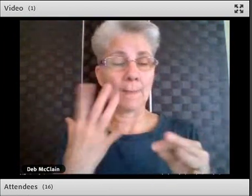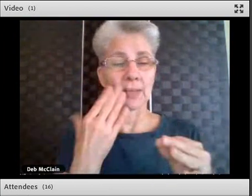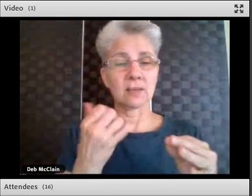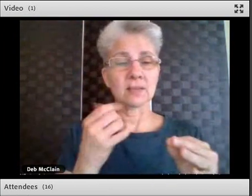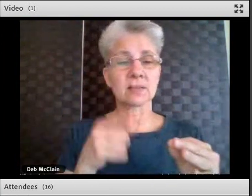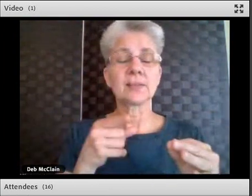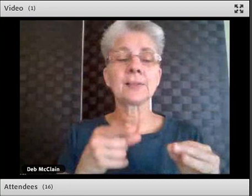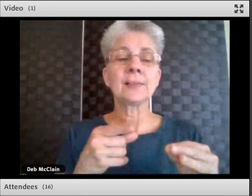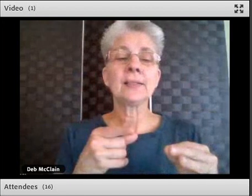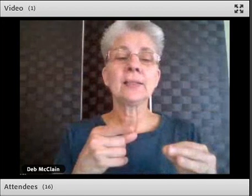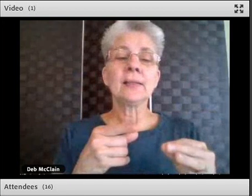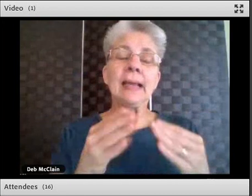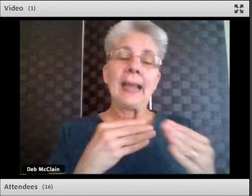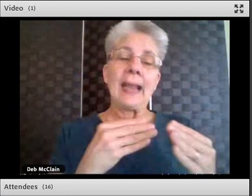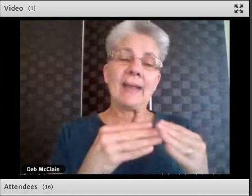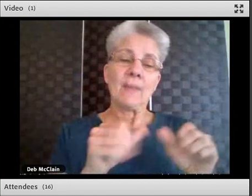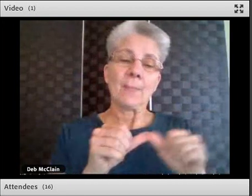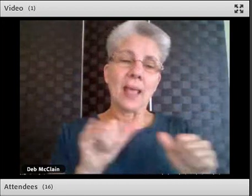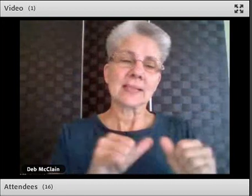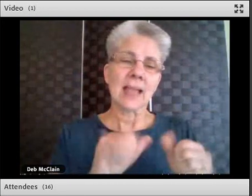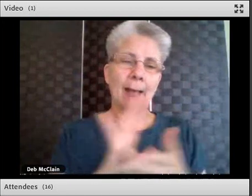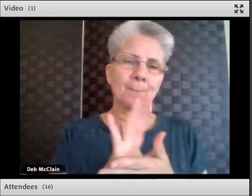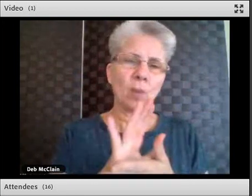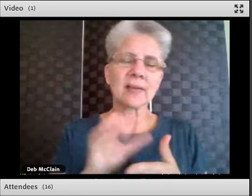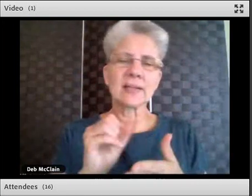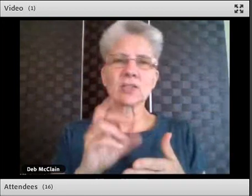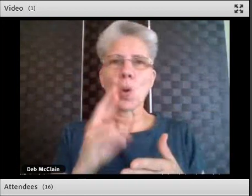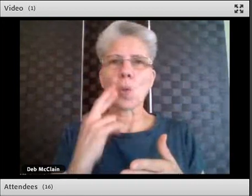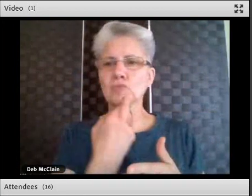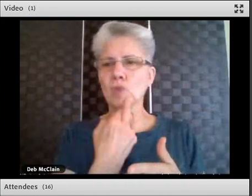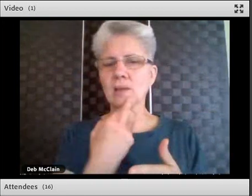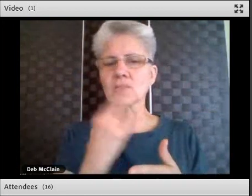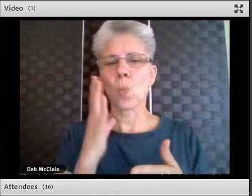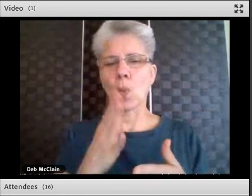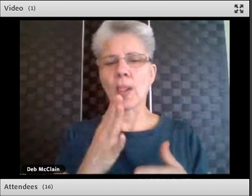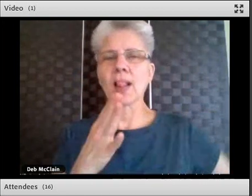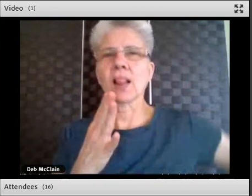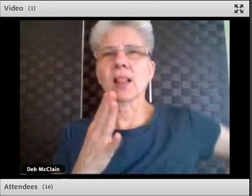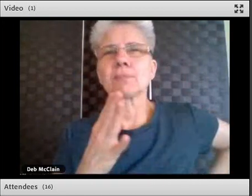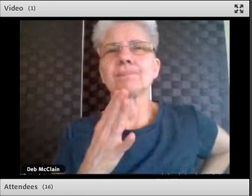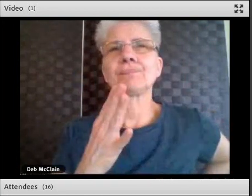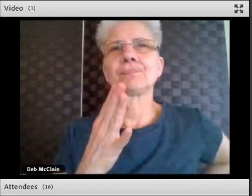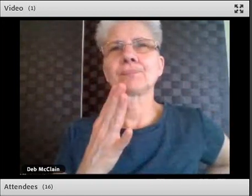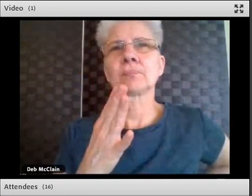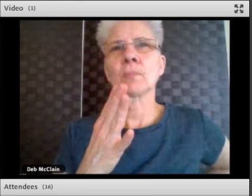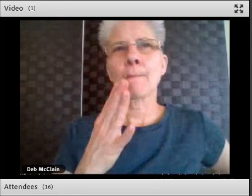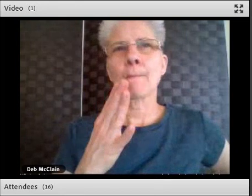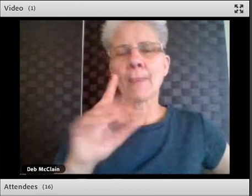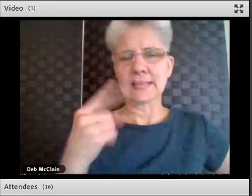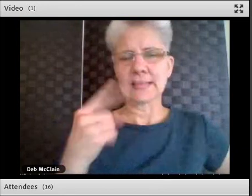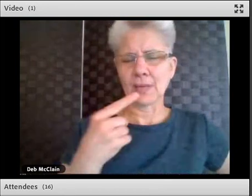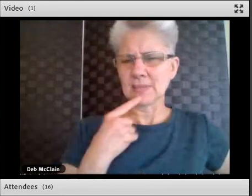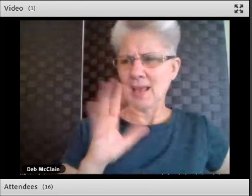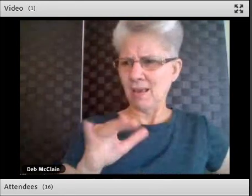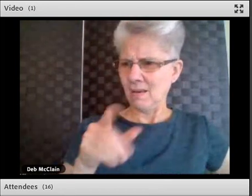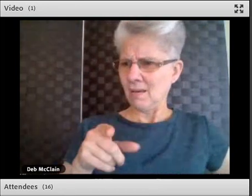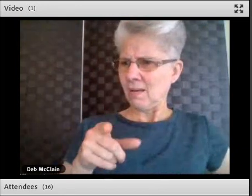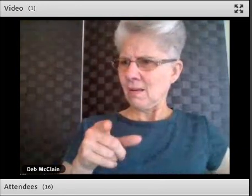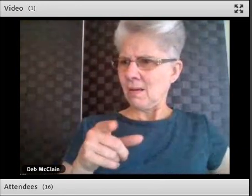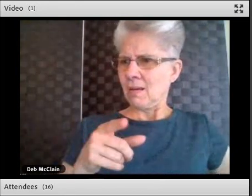because even places like movie theaters or restaurants will sometimes state